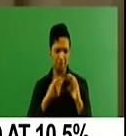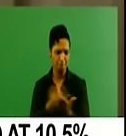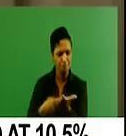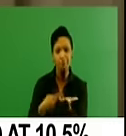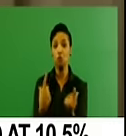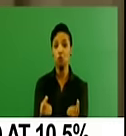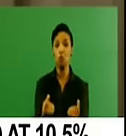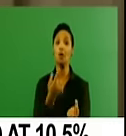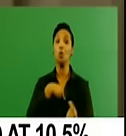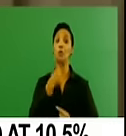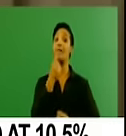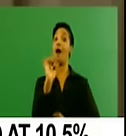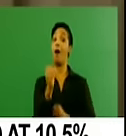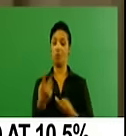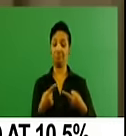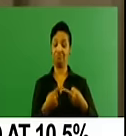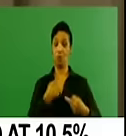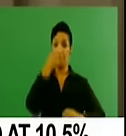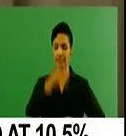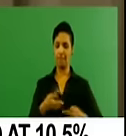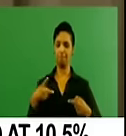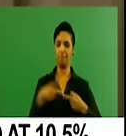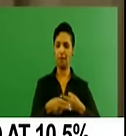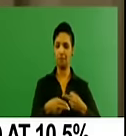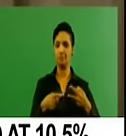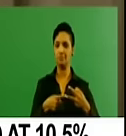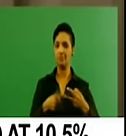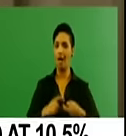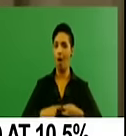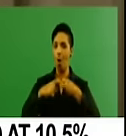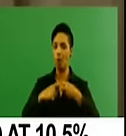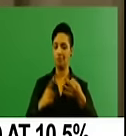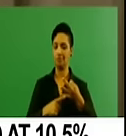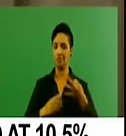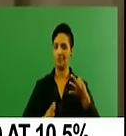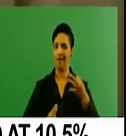could. It's either there is going to be a cut, a halt, or a hike.